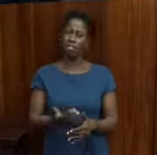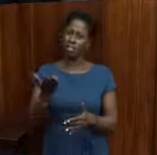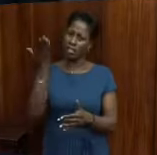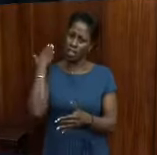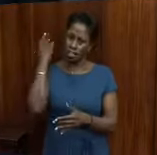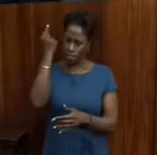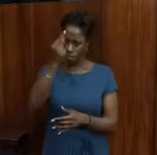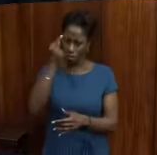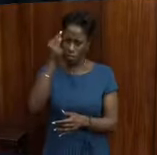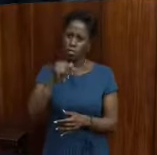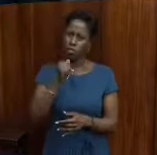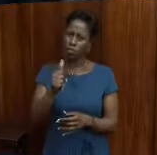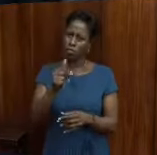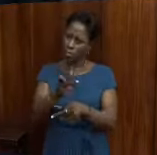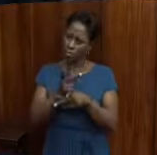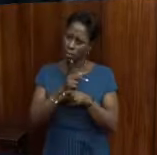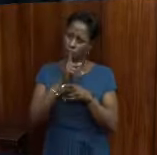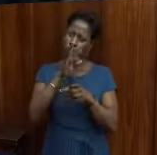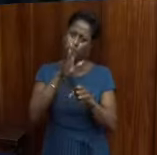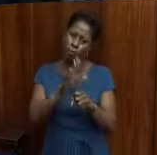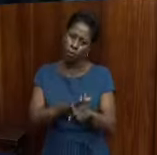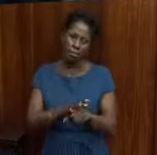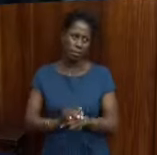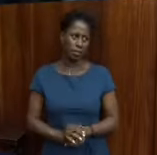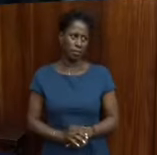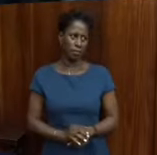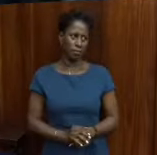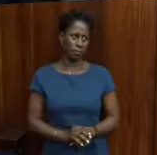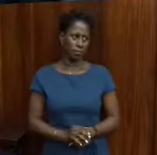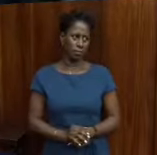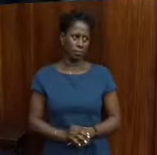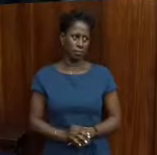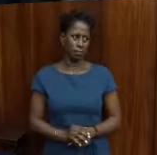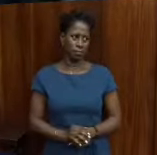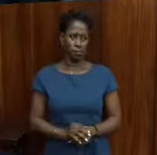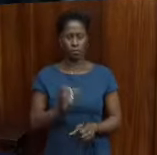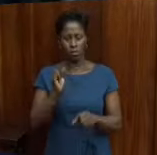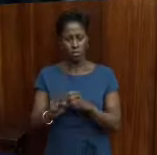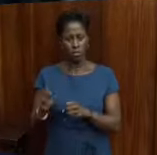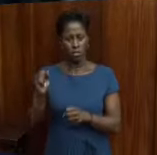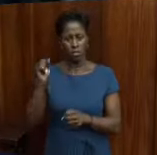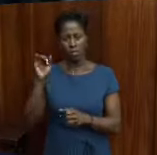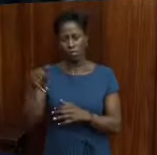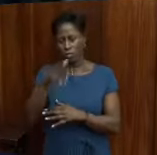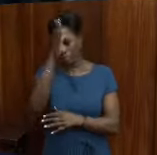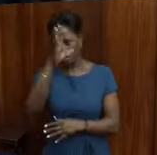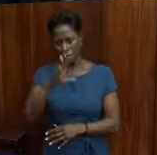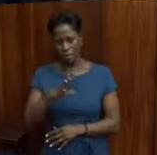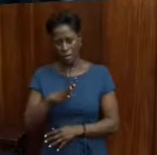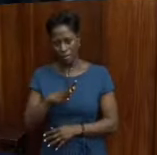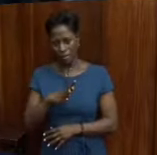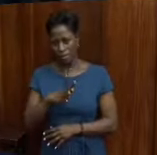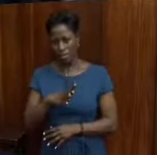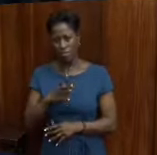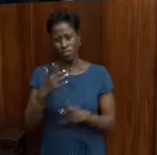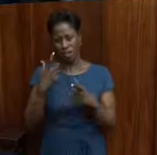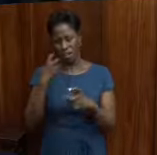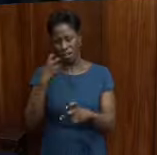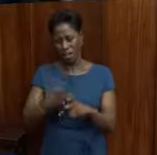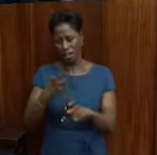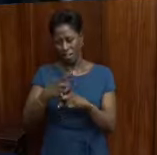to honor its promise to the new operators, leaving fisher folk to other means of selling their